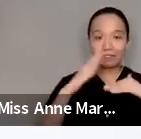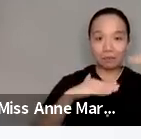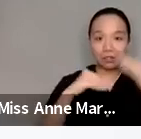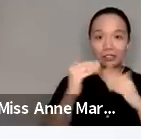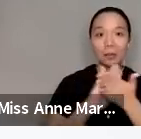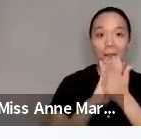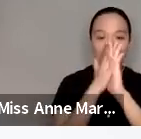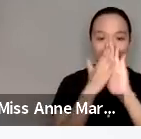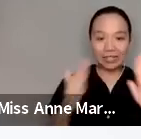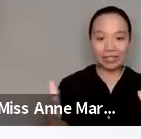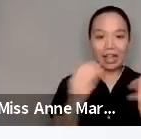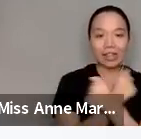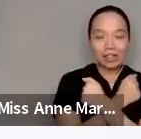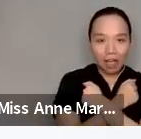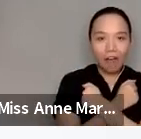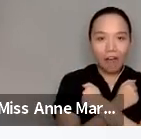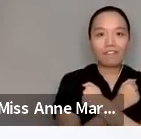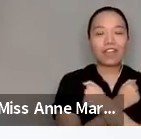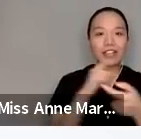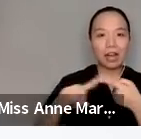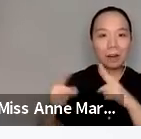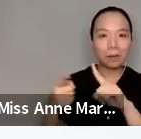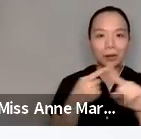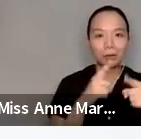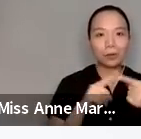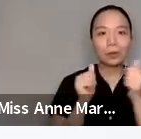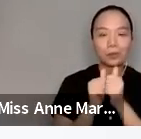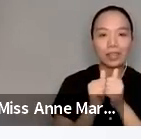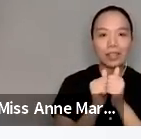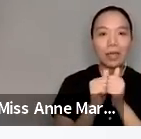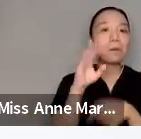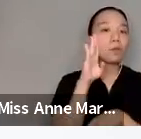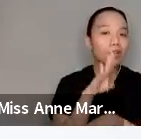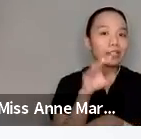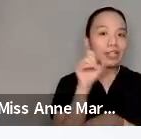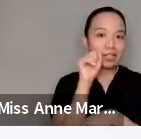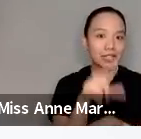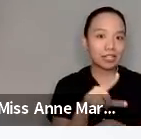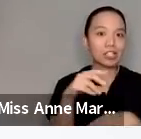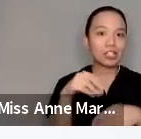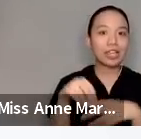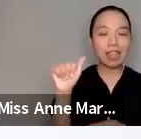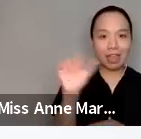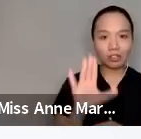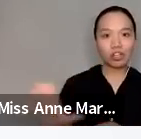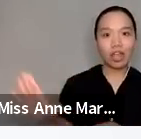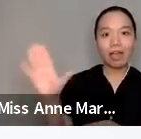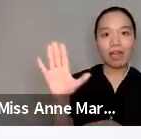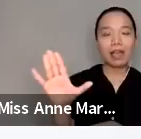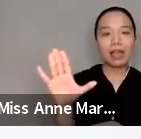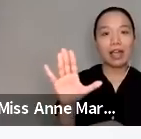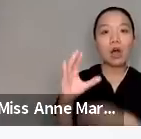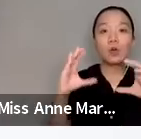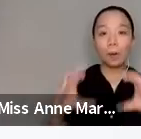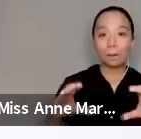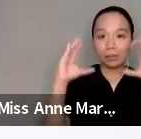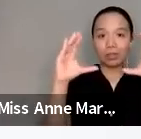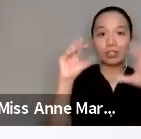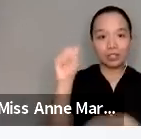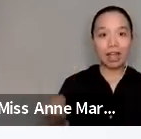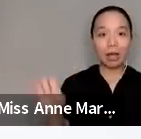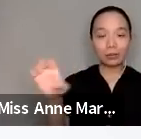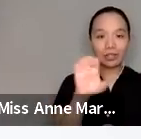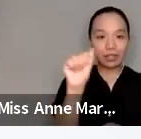peace, love, and camaraderie among our ASEAN brothers and sisters. Our commitment to the Southeast Asian Teacher